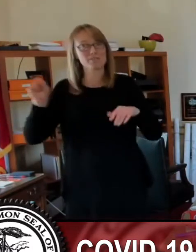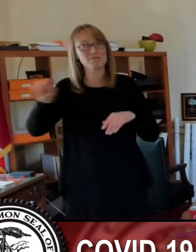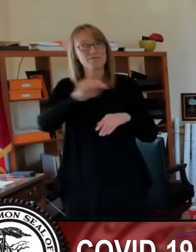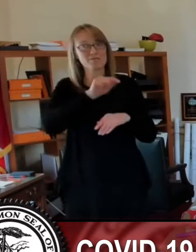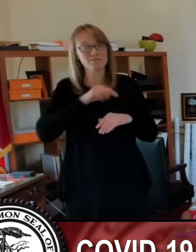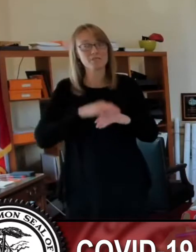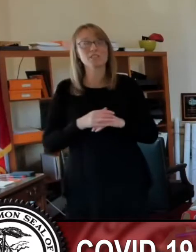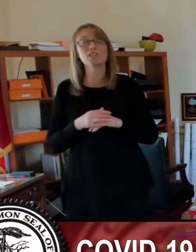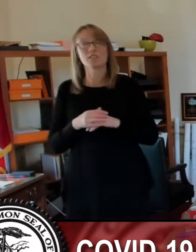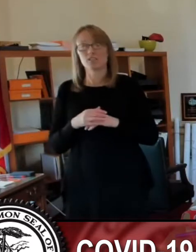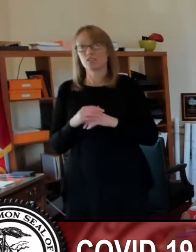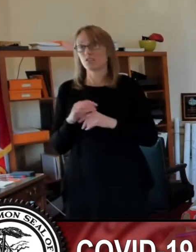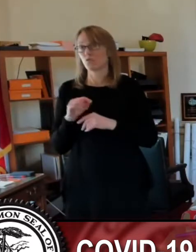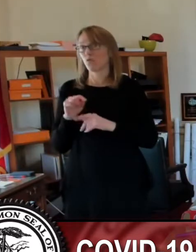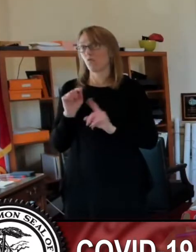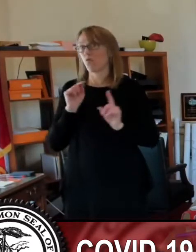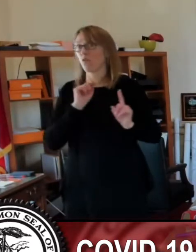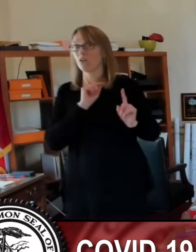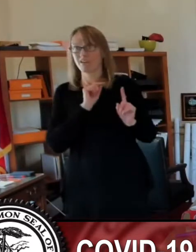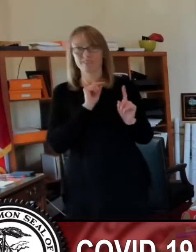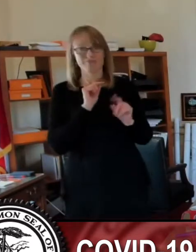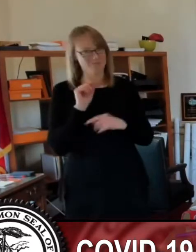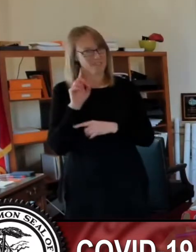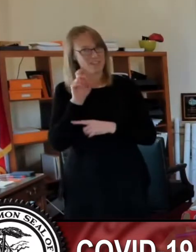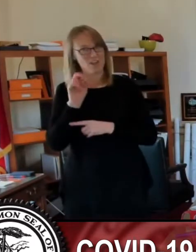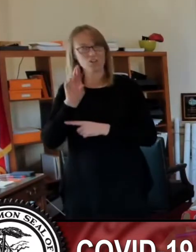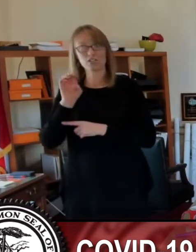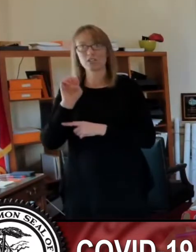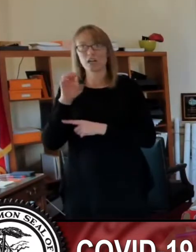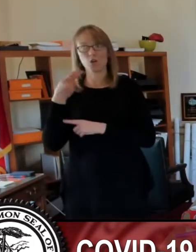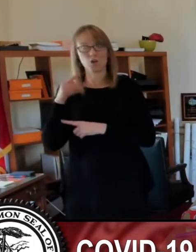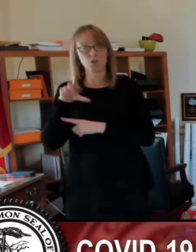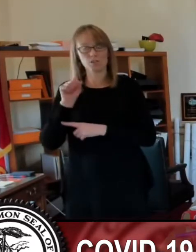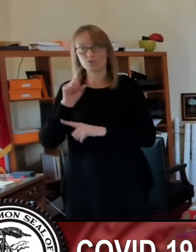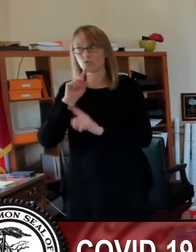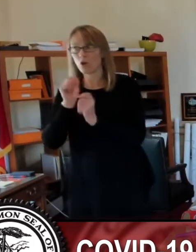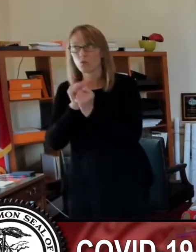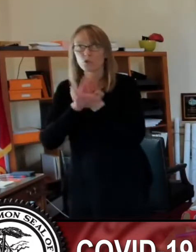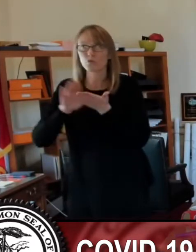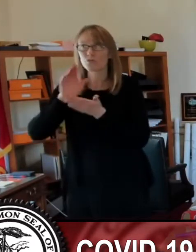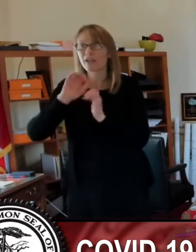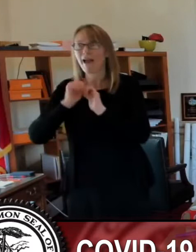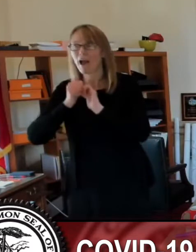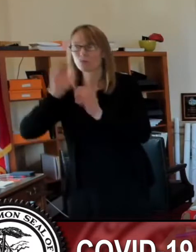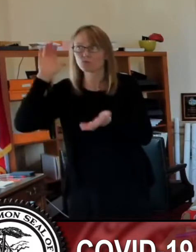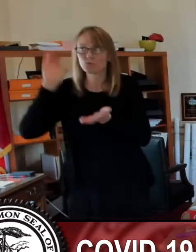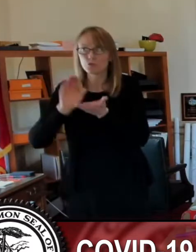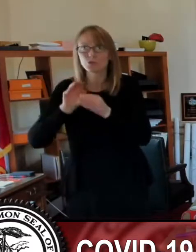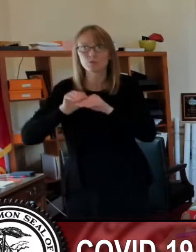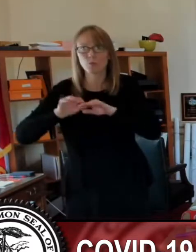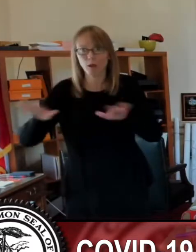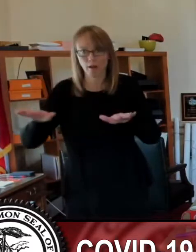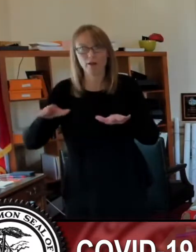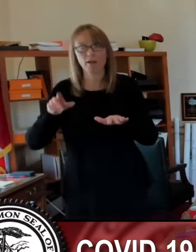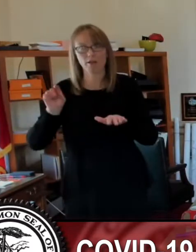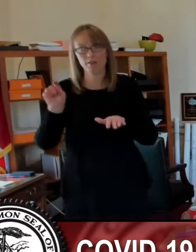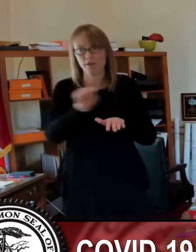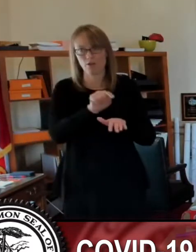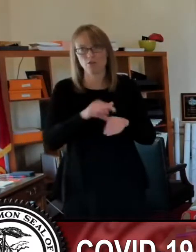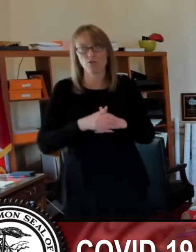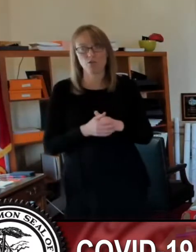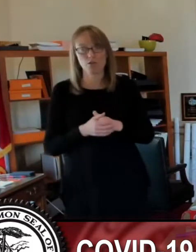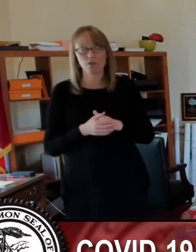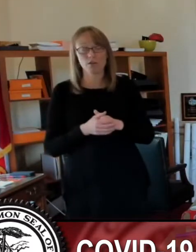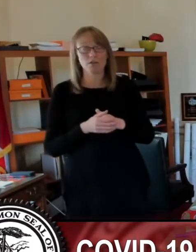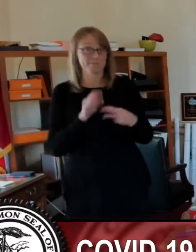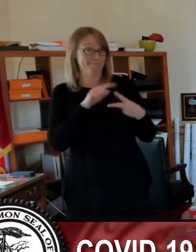with the universities to try to curb that. And he's also expecting in about a week, by